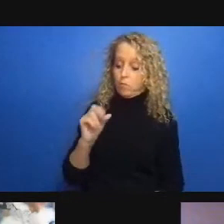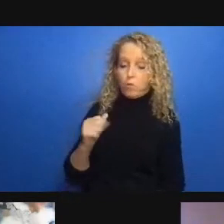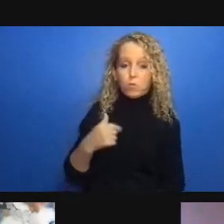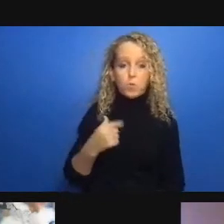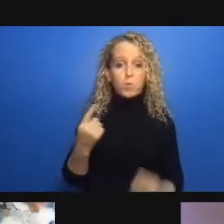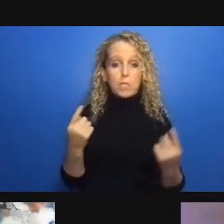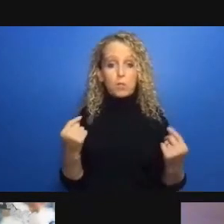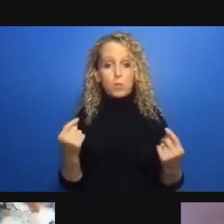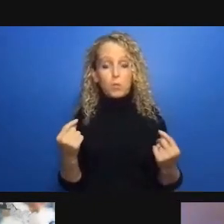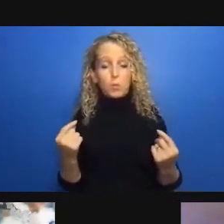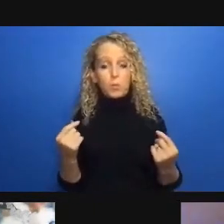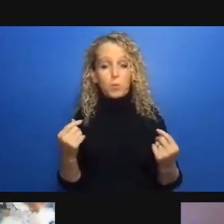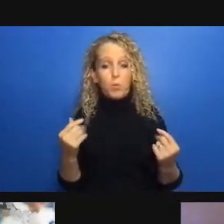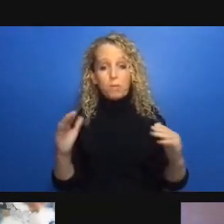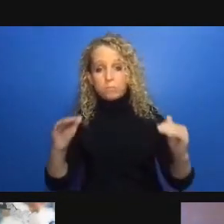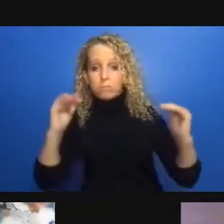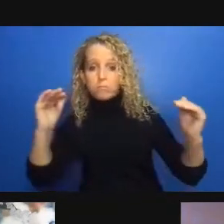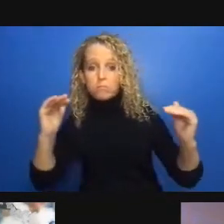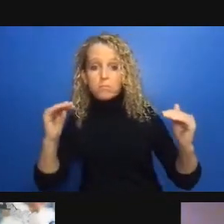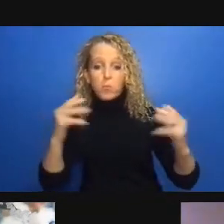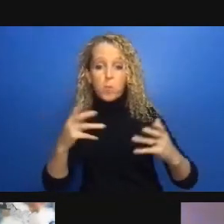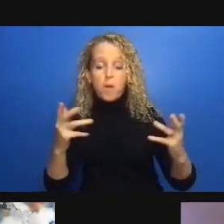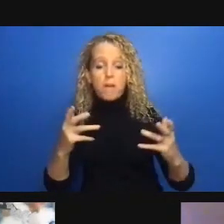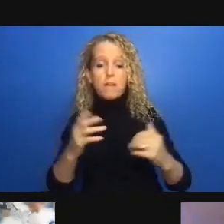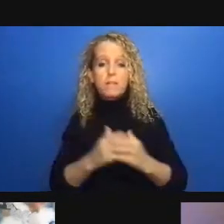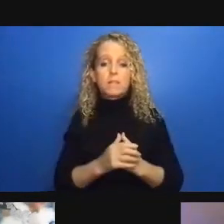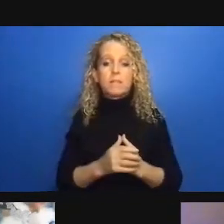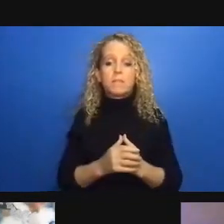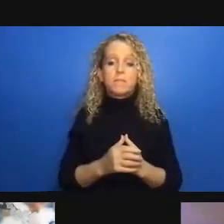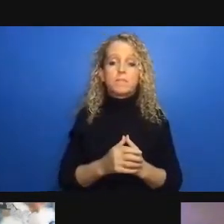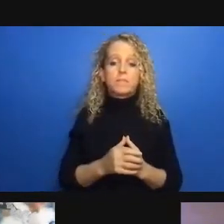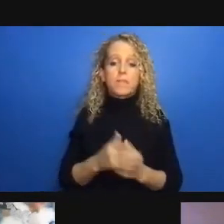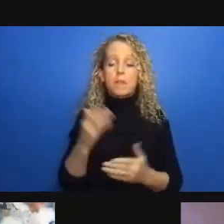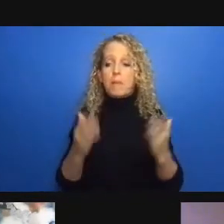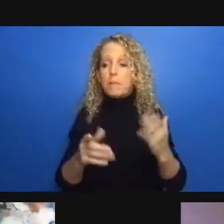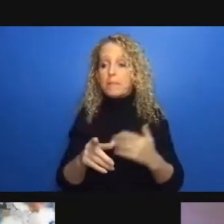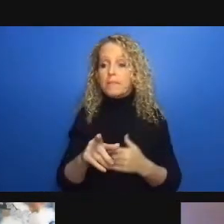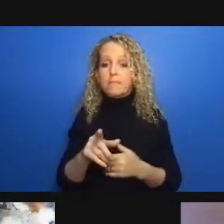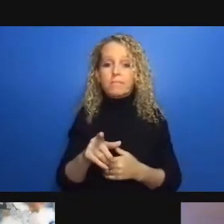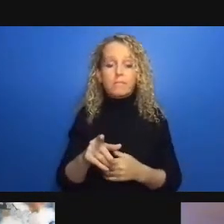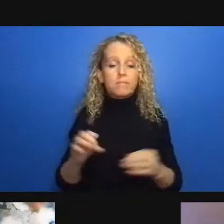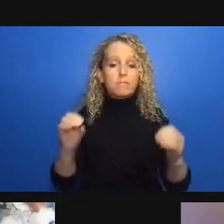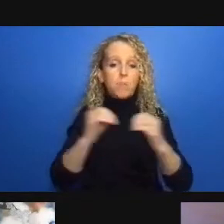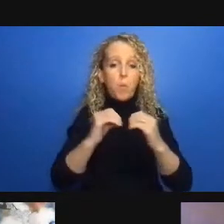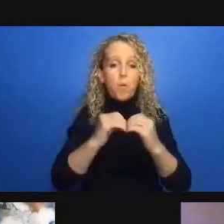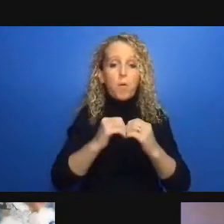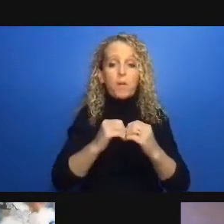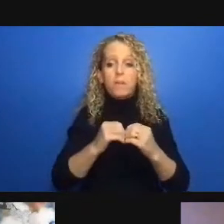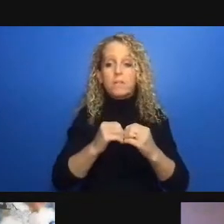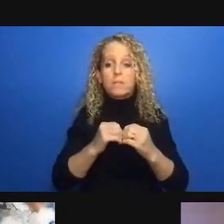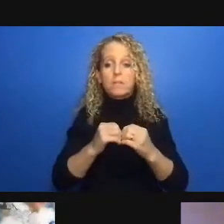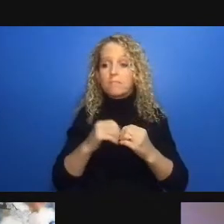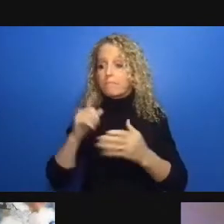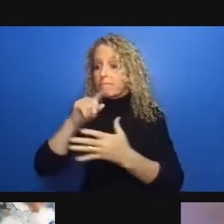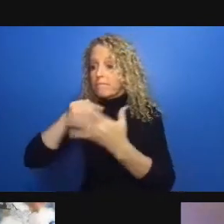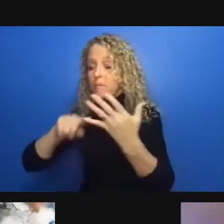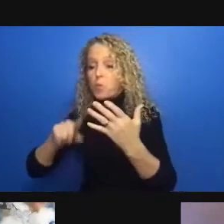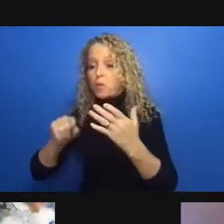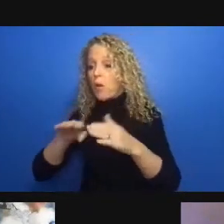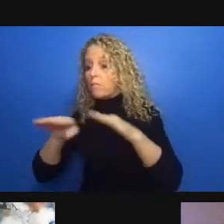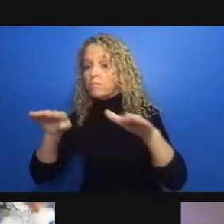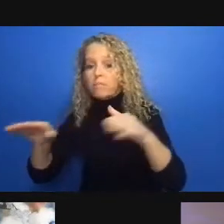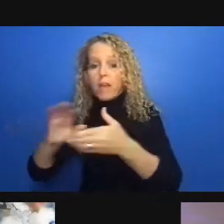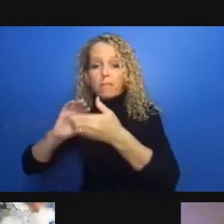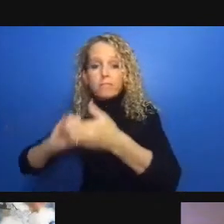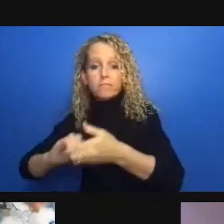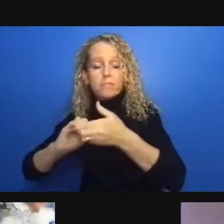up for something? And maybe there's some value addition we could be doing. There's infrastructure supports we could be investing in collaboratively, government